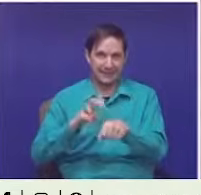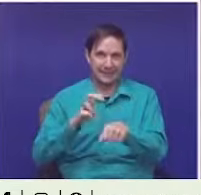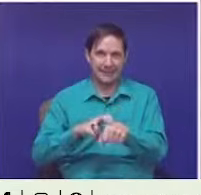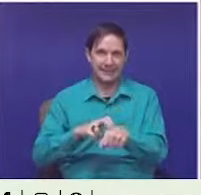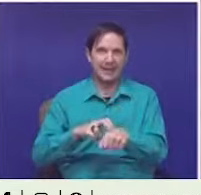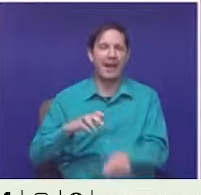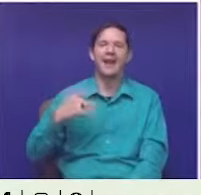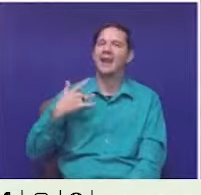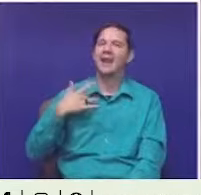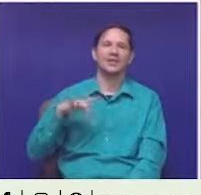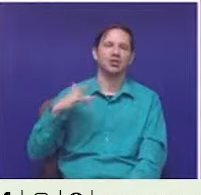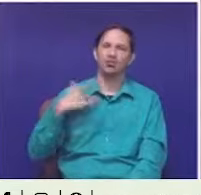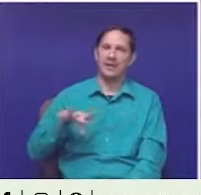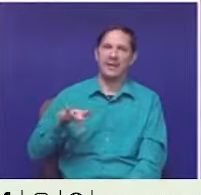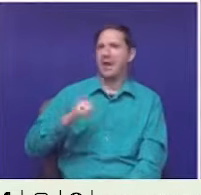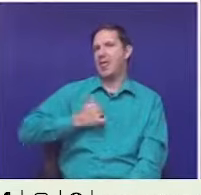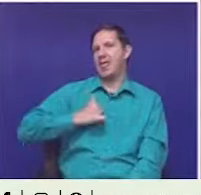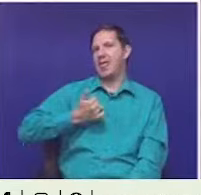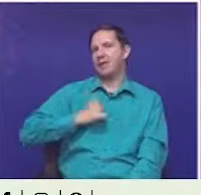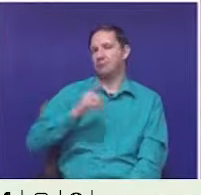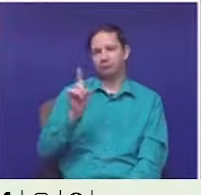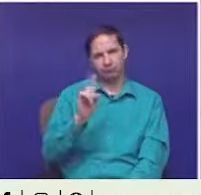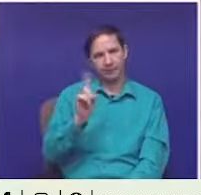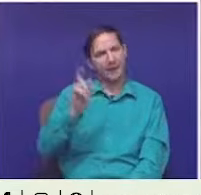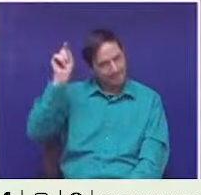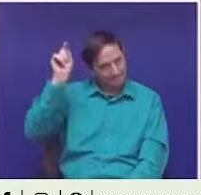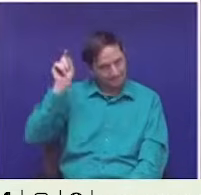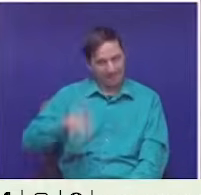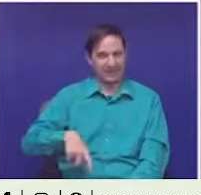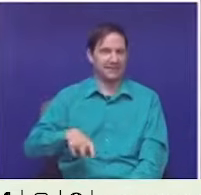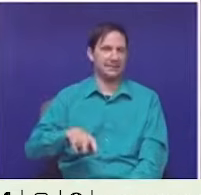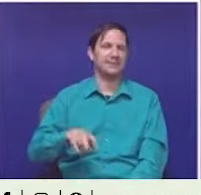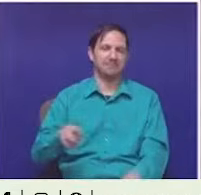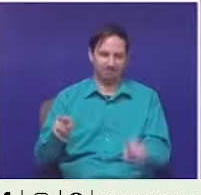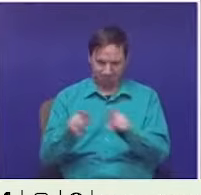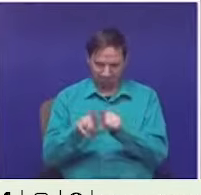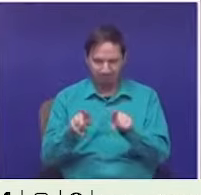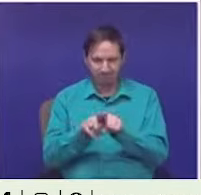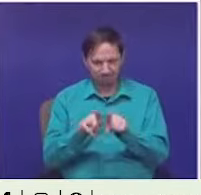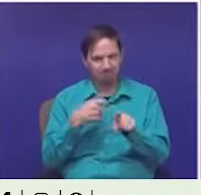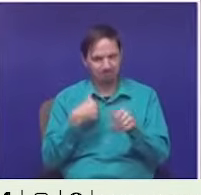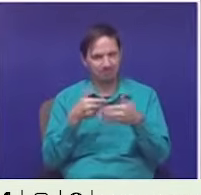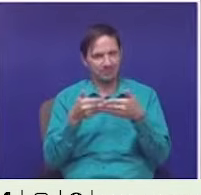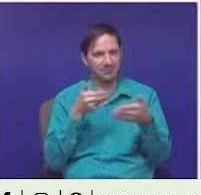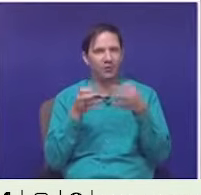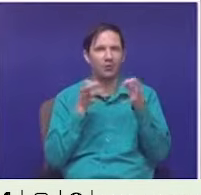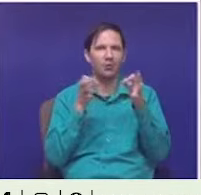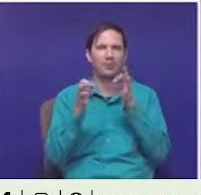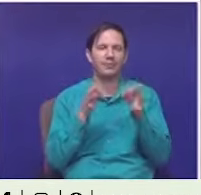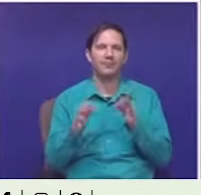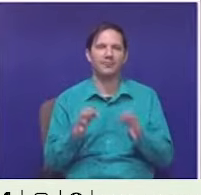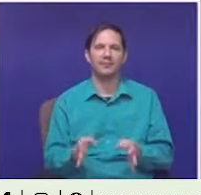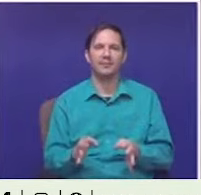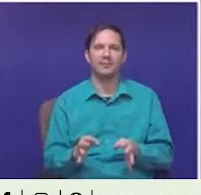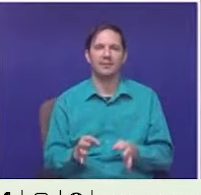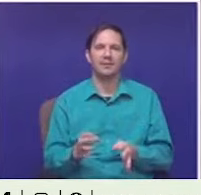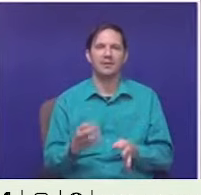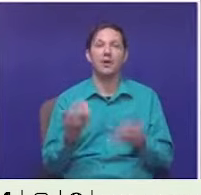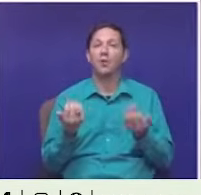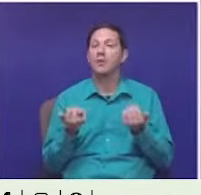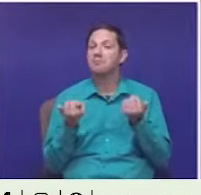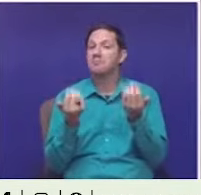luxury. It should be something that is guaranteed. And you're absolutely right, as I indicated earlier, that it's not just about